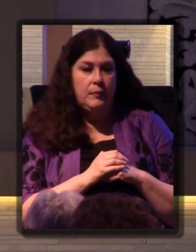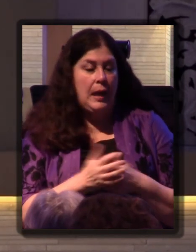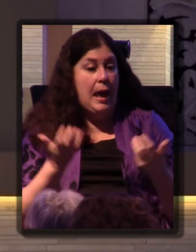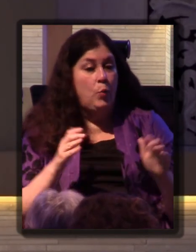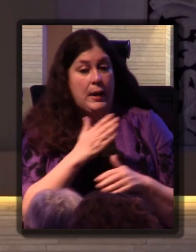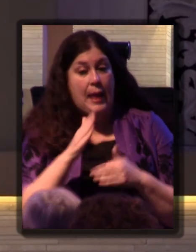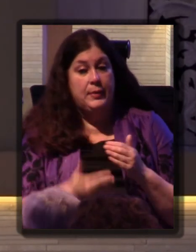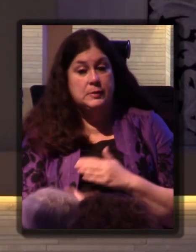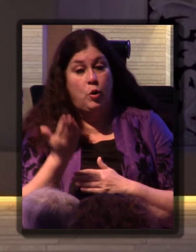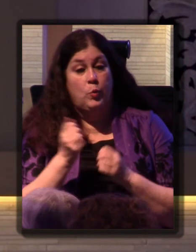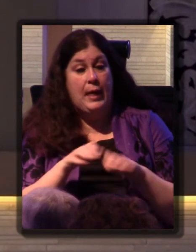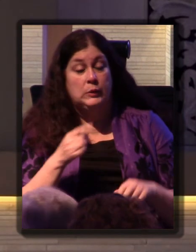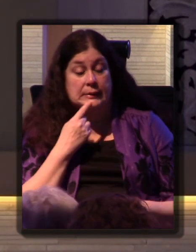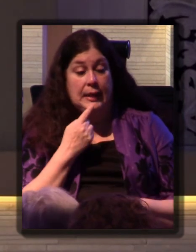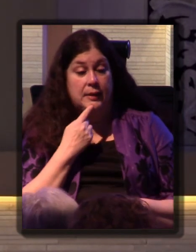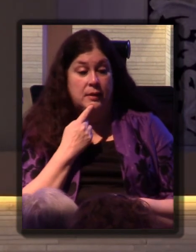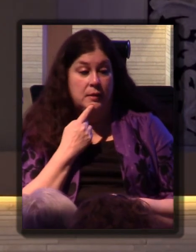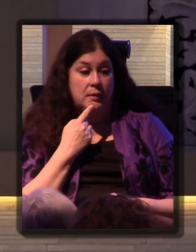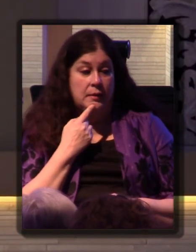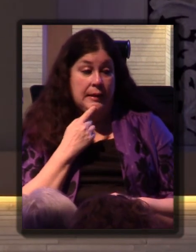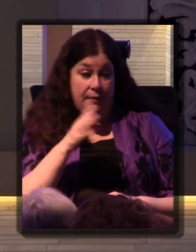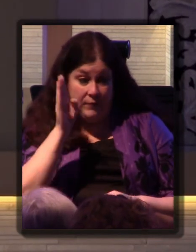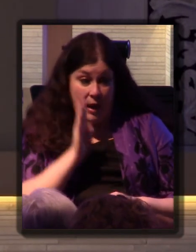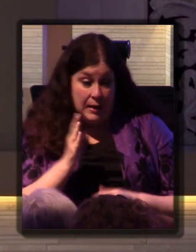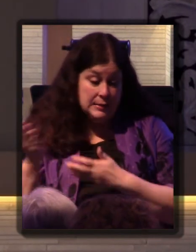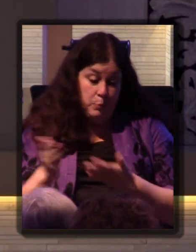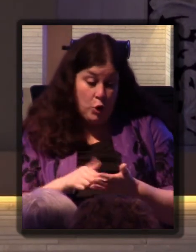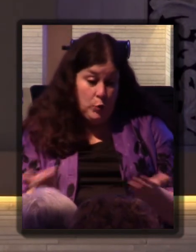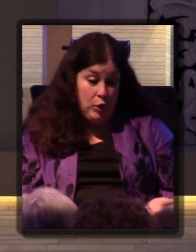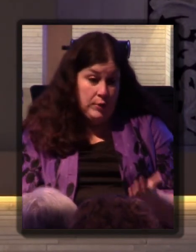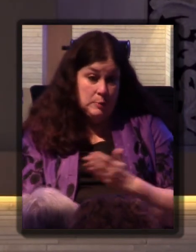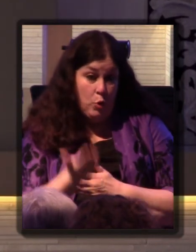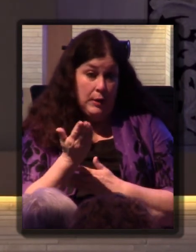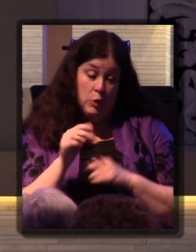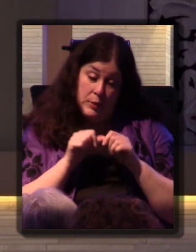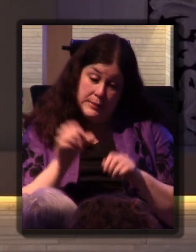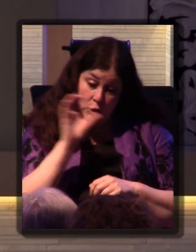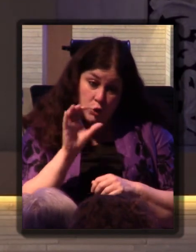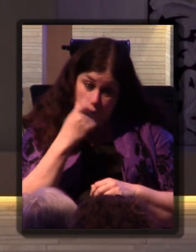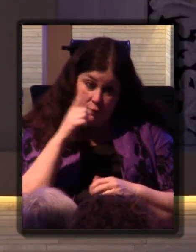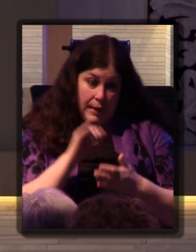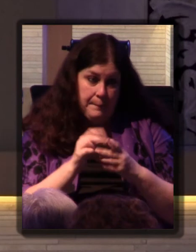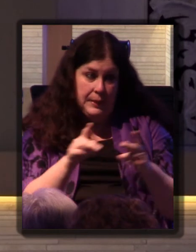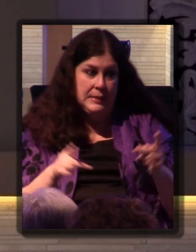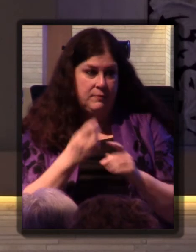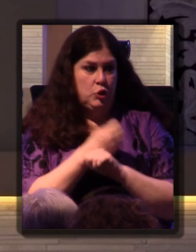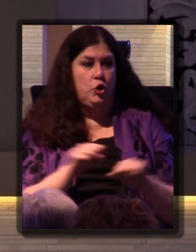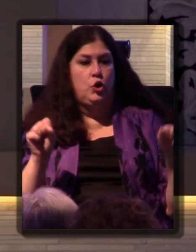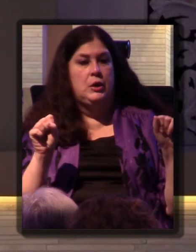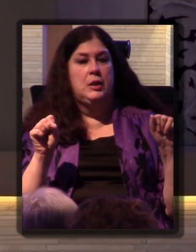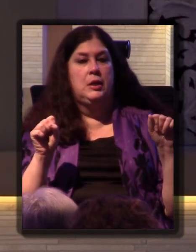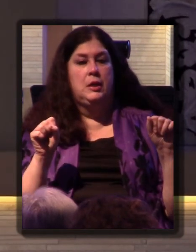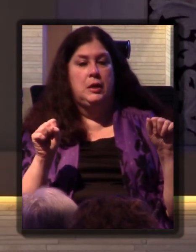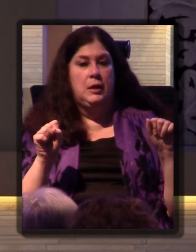Jesus. And so I don't want to end this morning without saying this. If God has brought you here this morning and you are still searching for